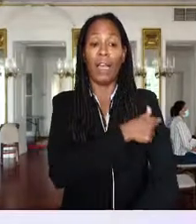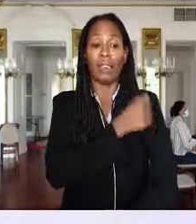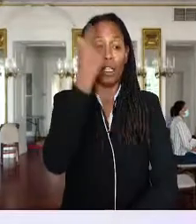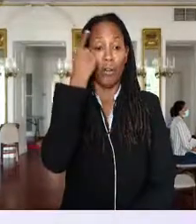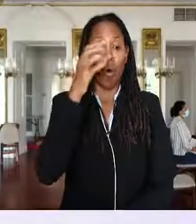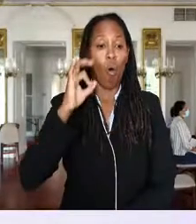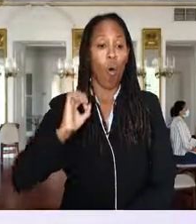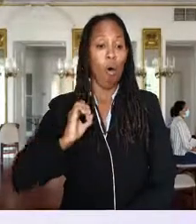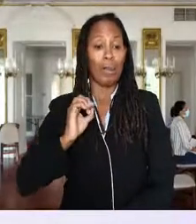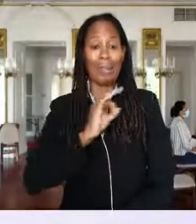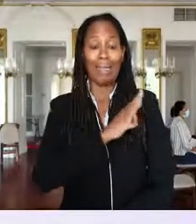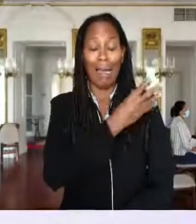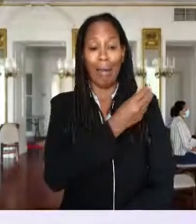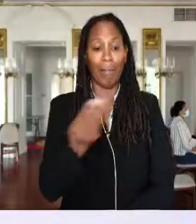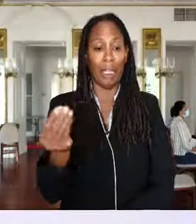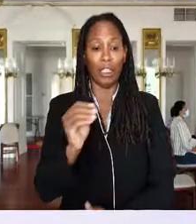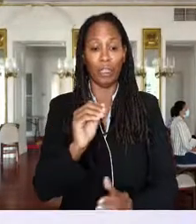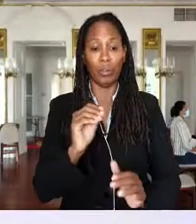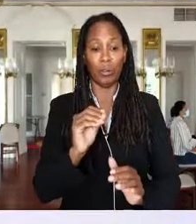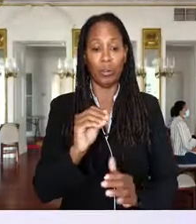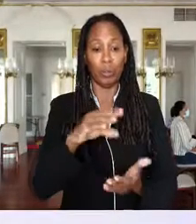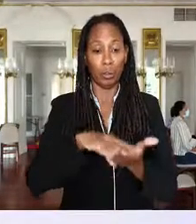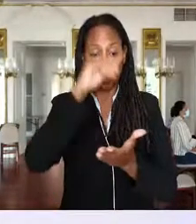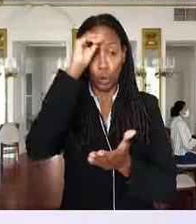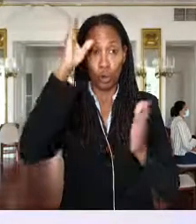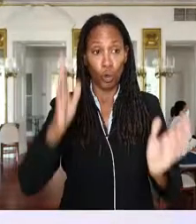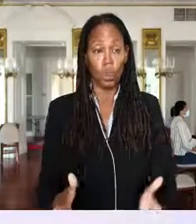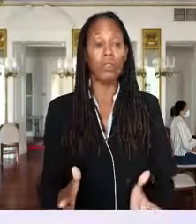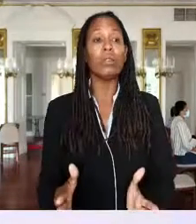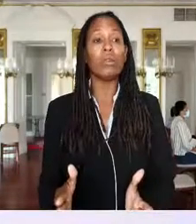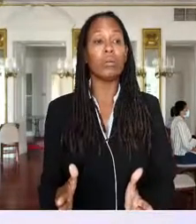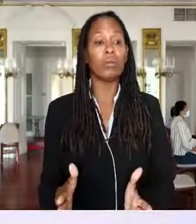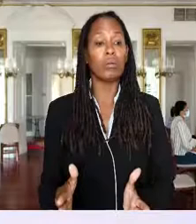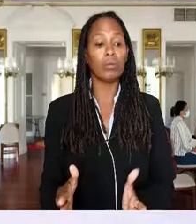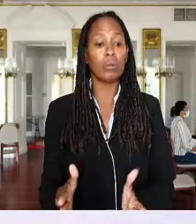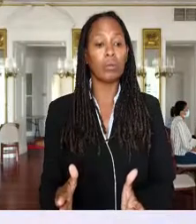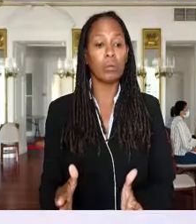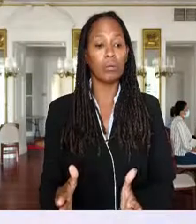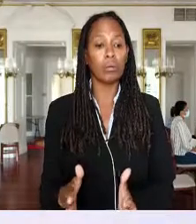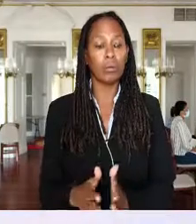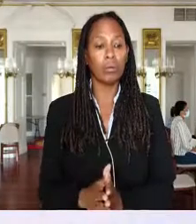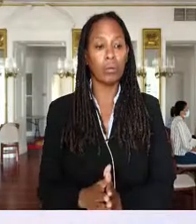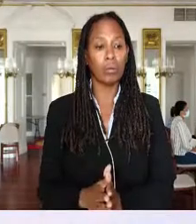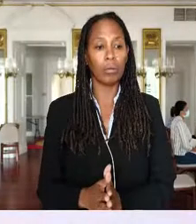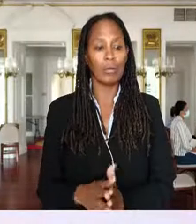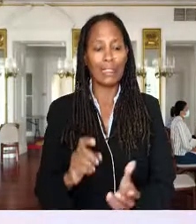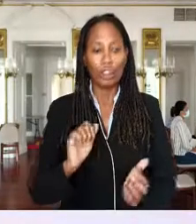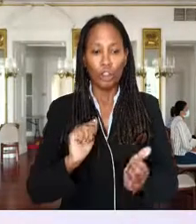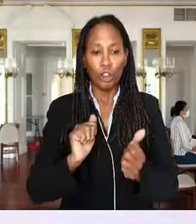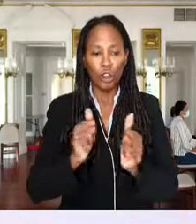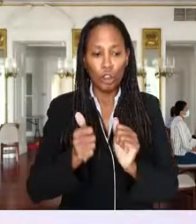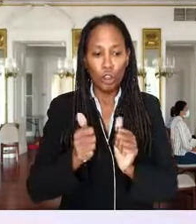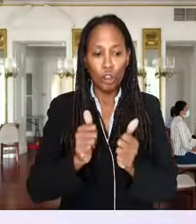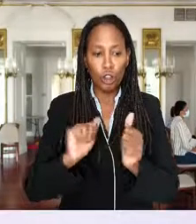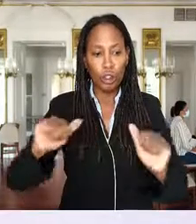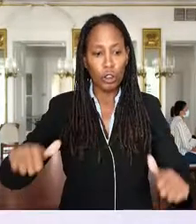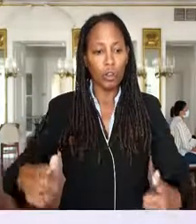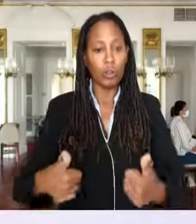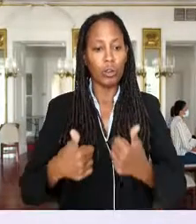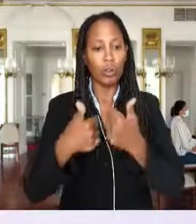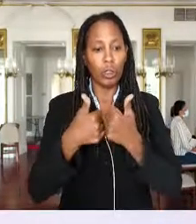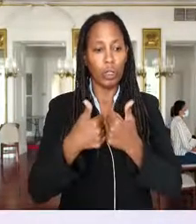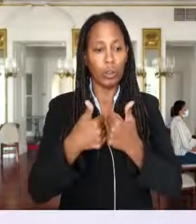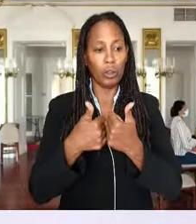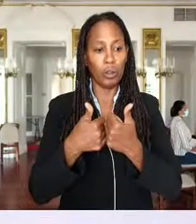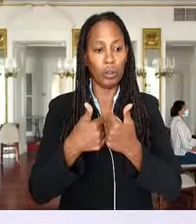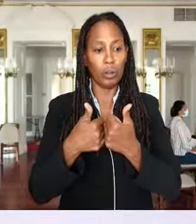and students as well. There are some long-term challenges whether a school or